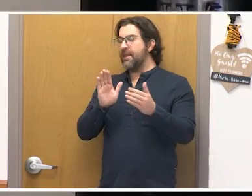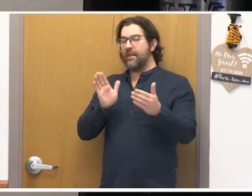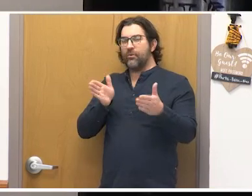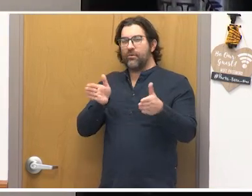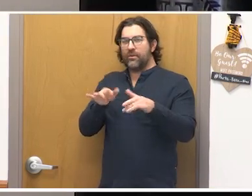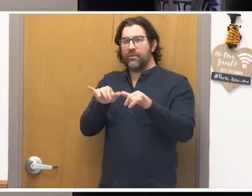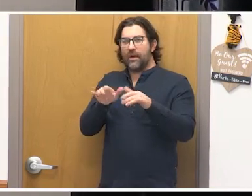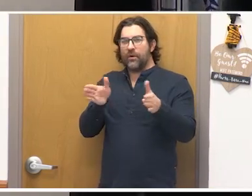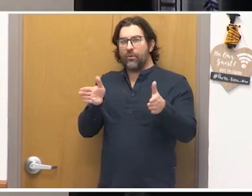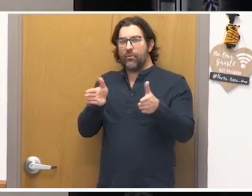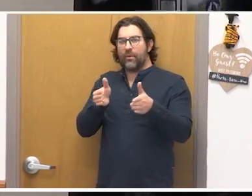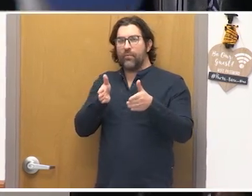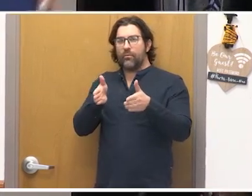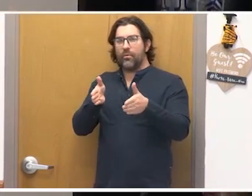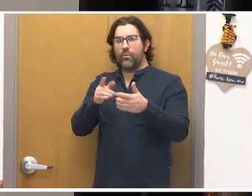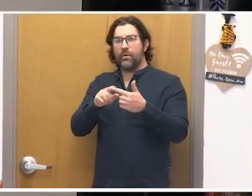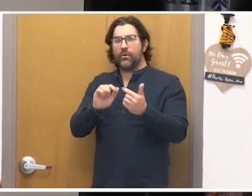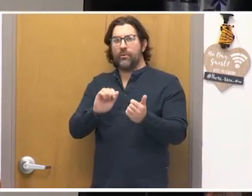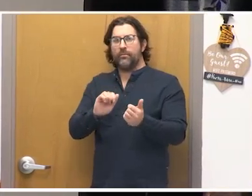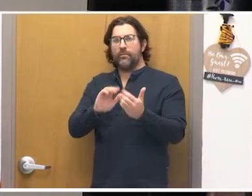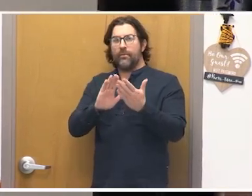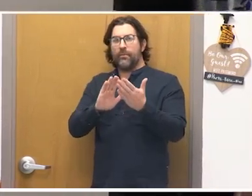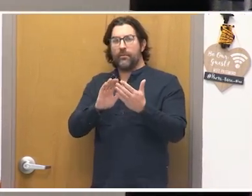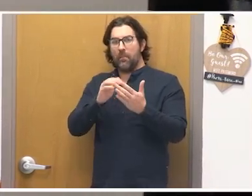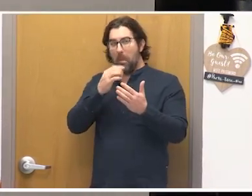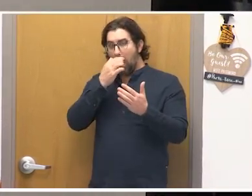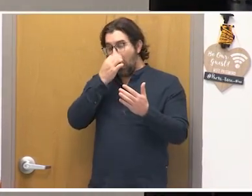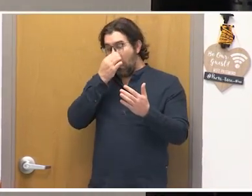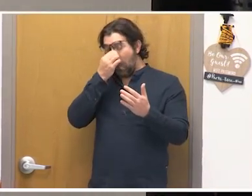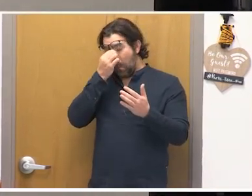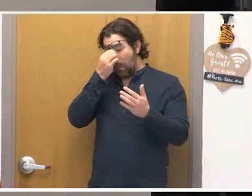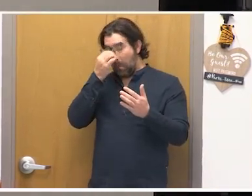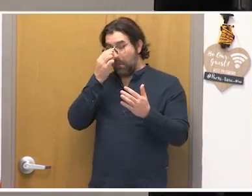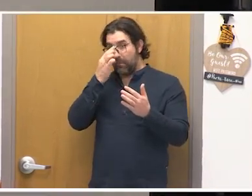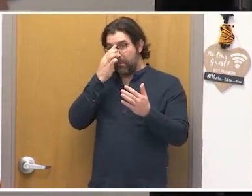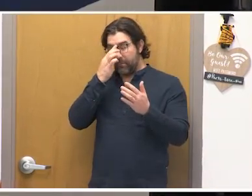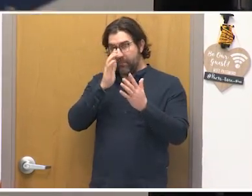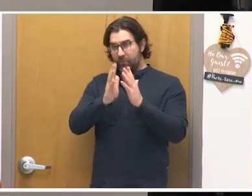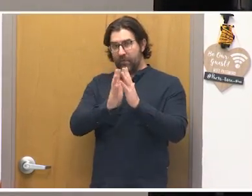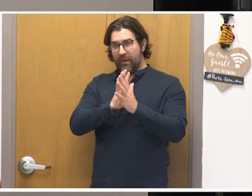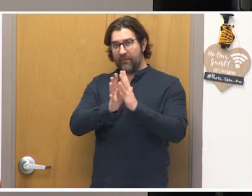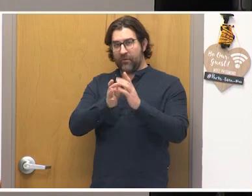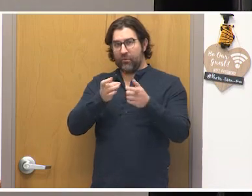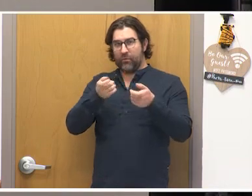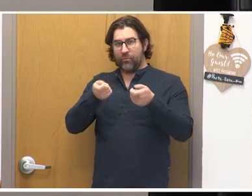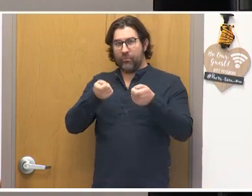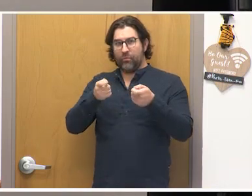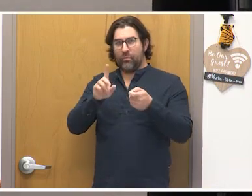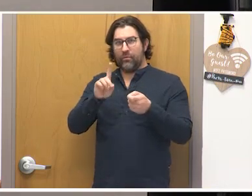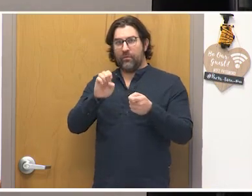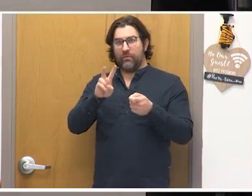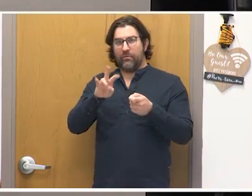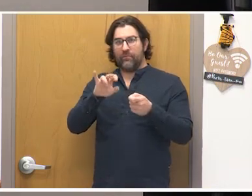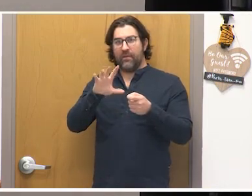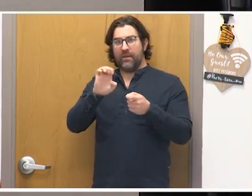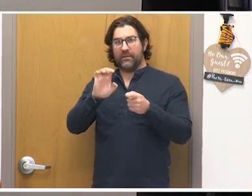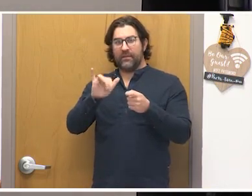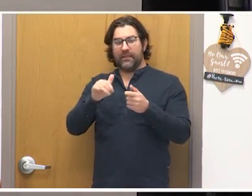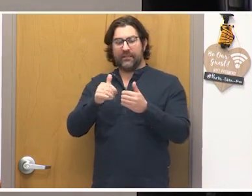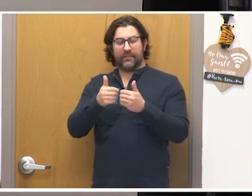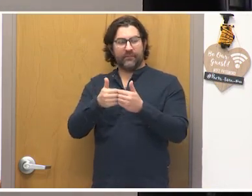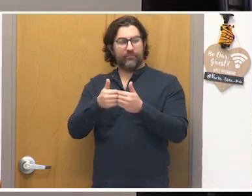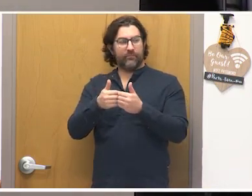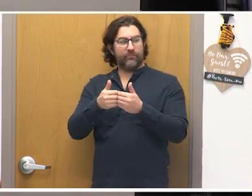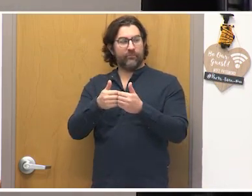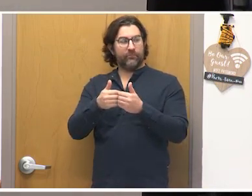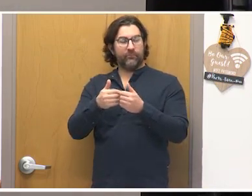roadway when you're approaching, and then the traffic control device is kind of a separate thing.